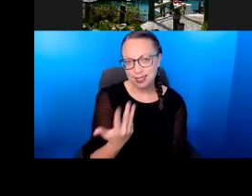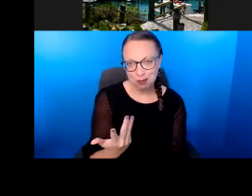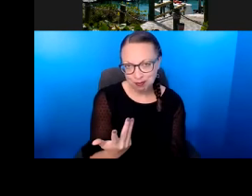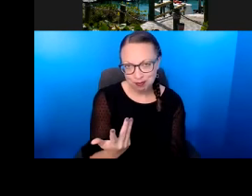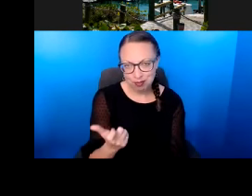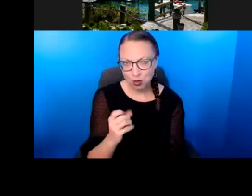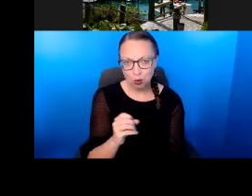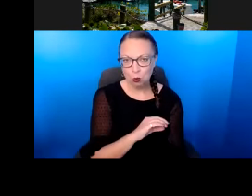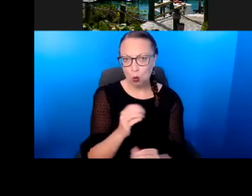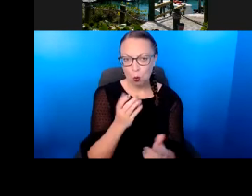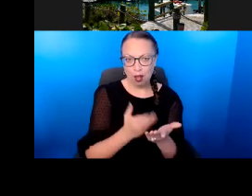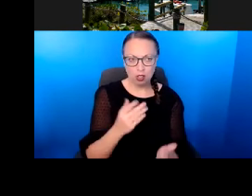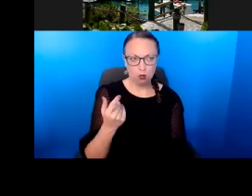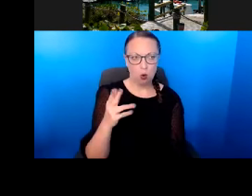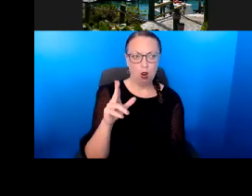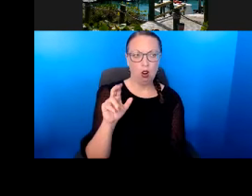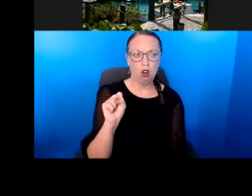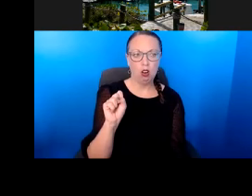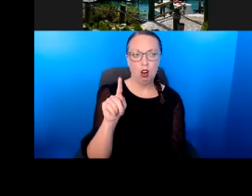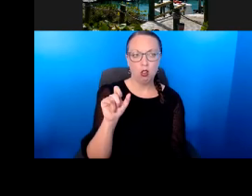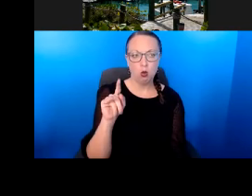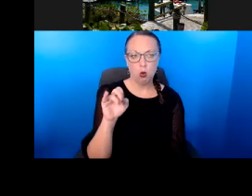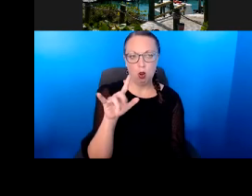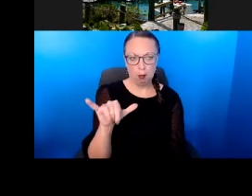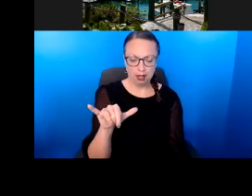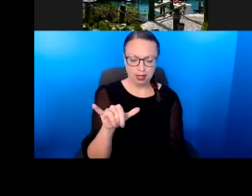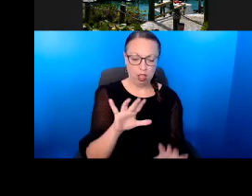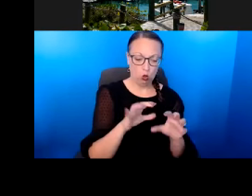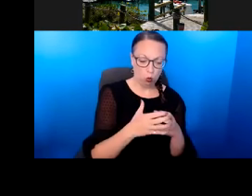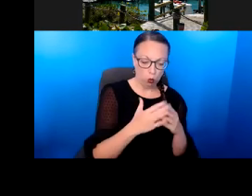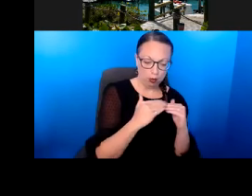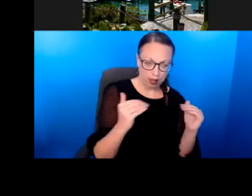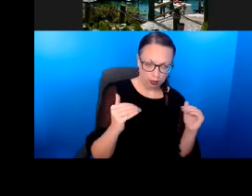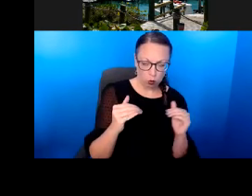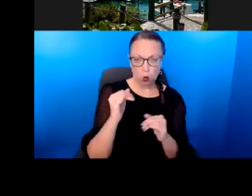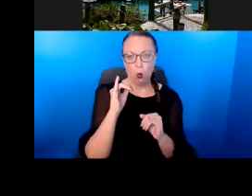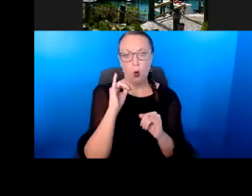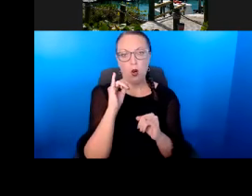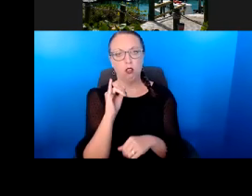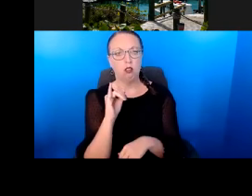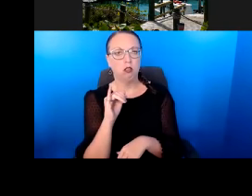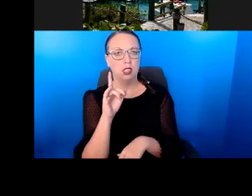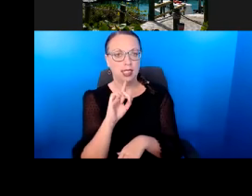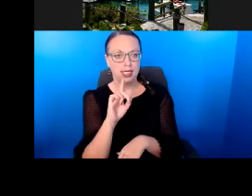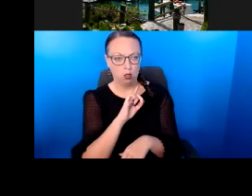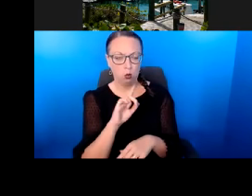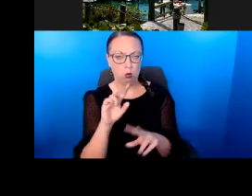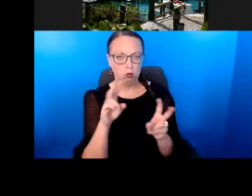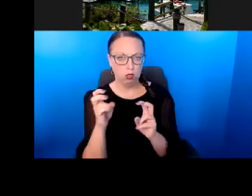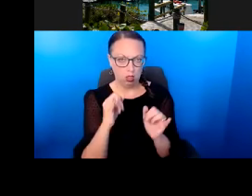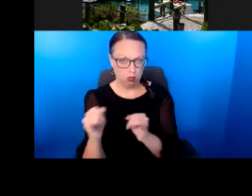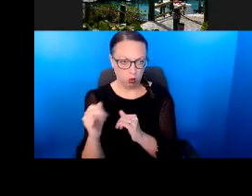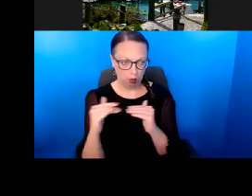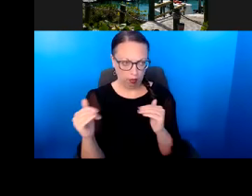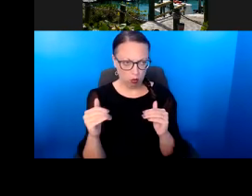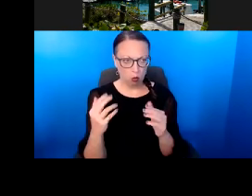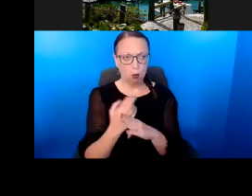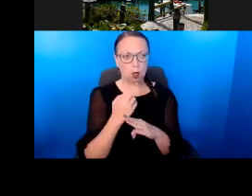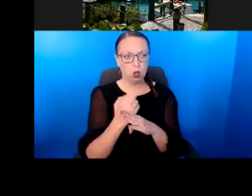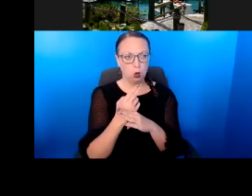for gustotopy at the group or single subject level. However, using a multivariate approach, multivoxel